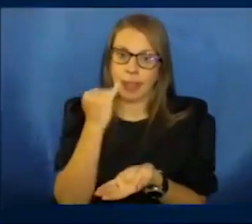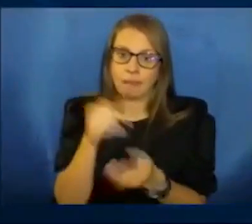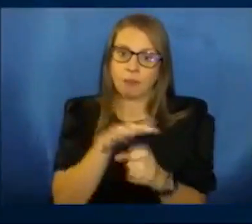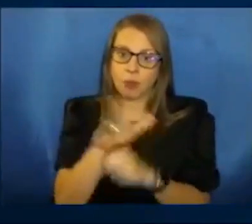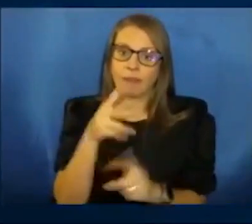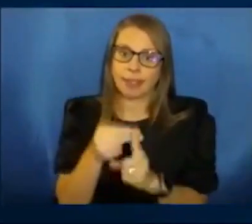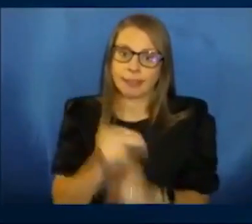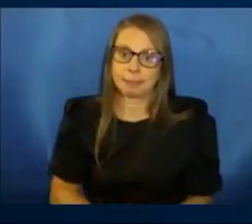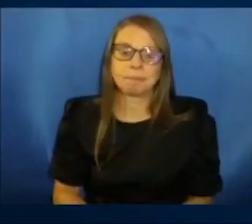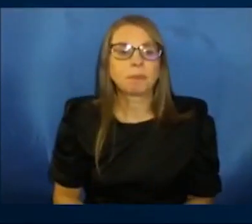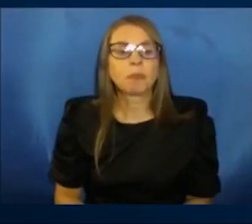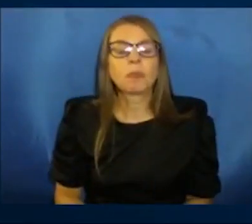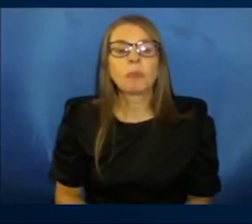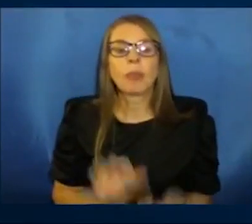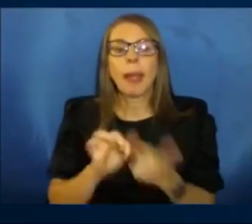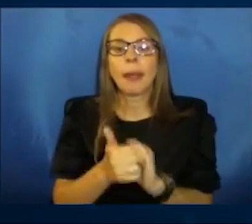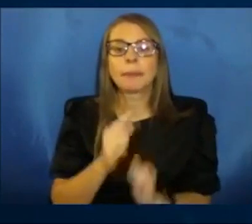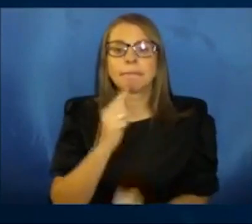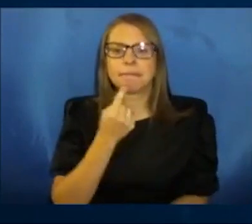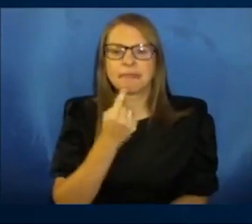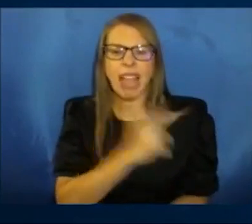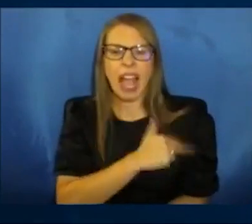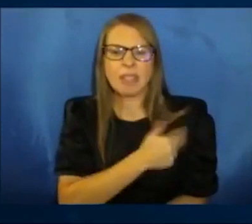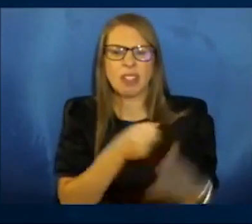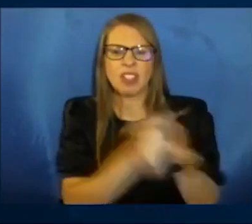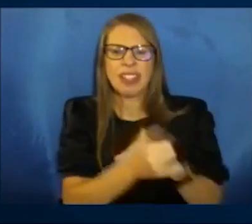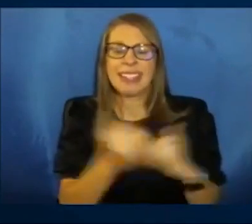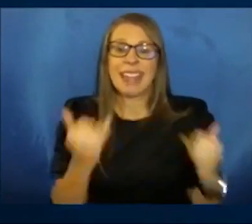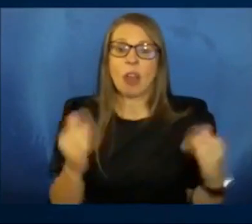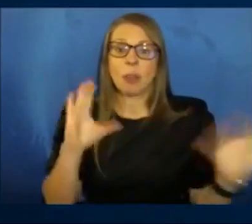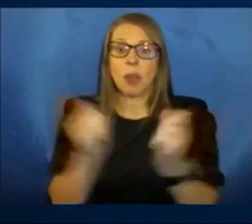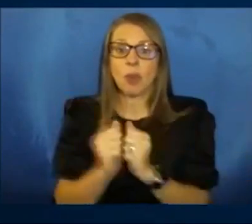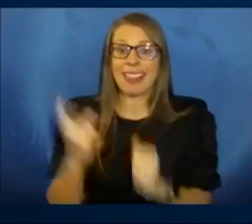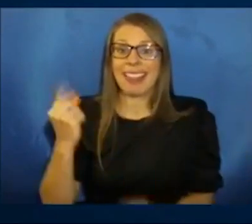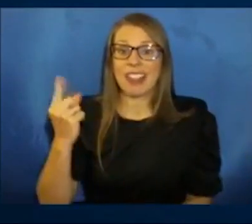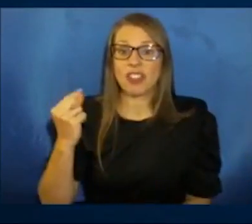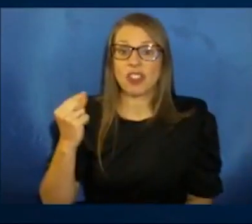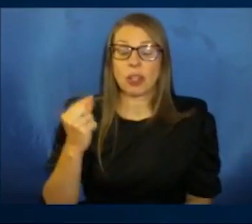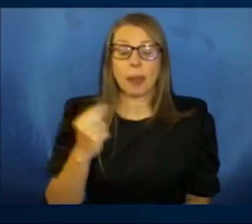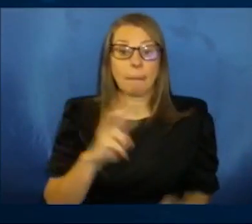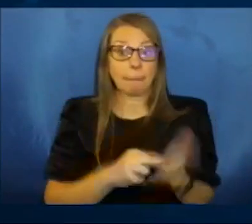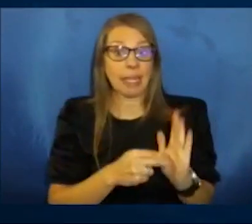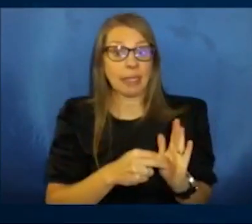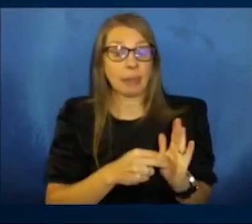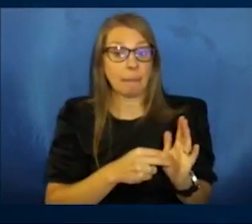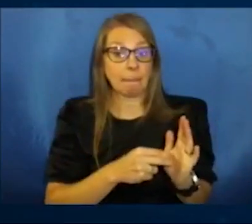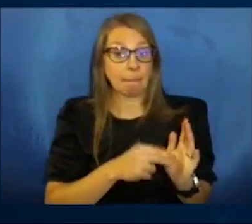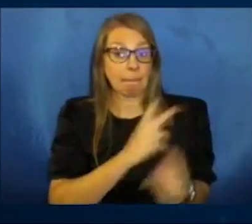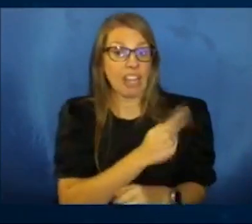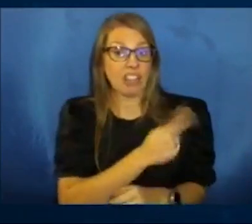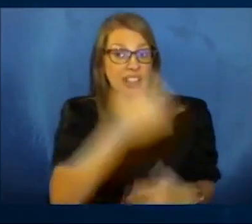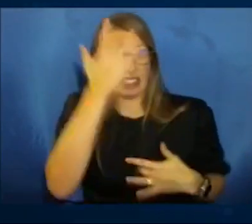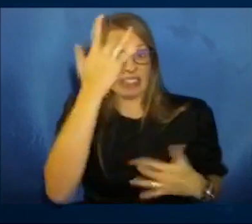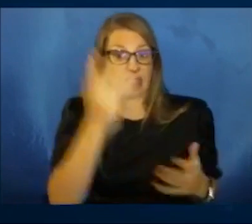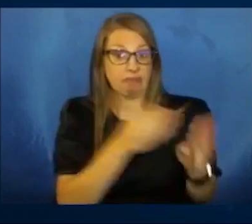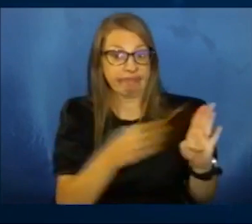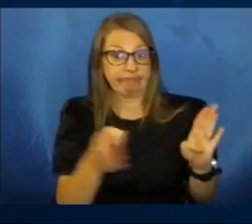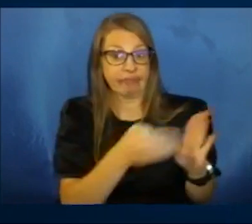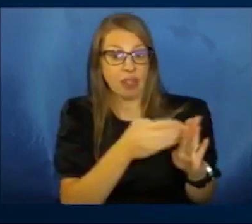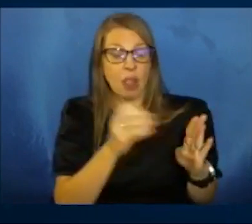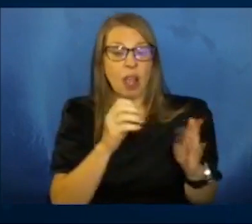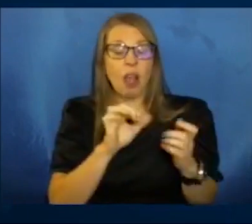get severe illness and have to go to the hospital if I'm not immune compromised and I'm vaccinated? It still remains quite a bit lower, significantly lower than